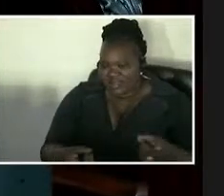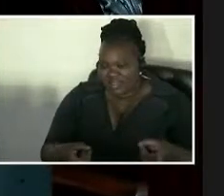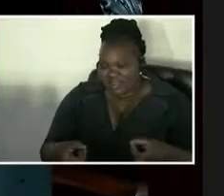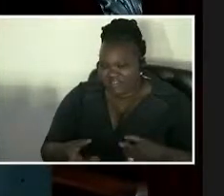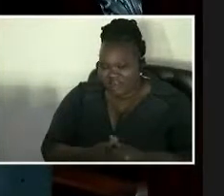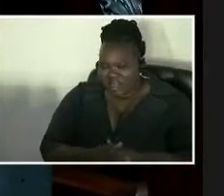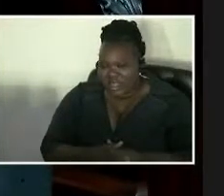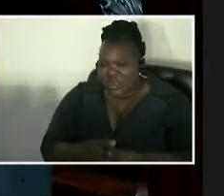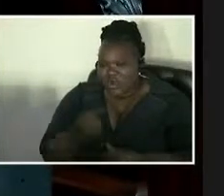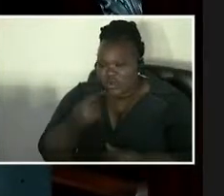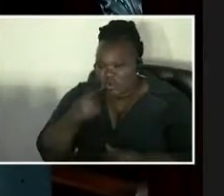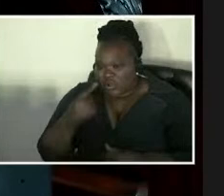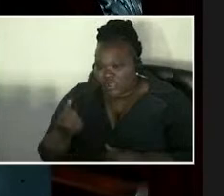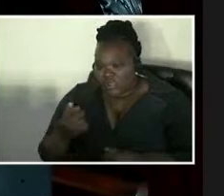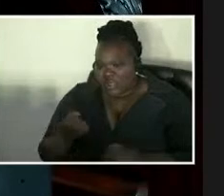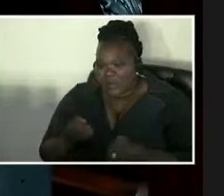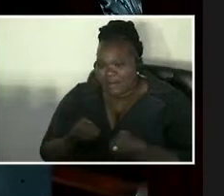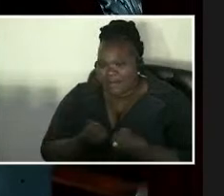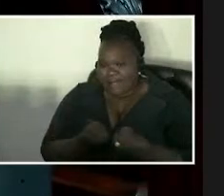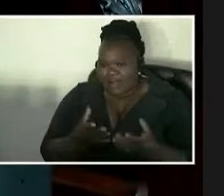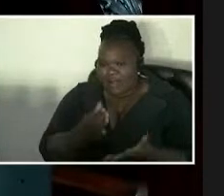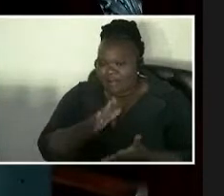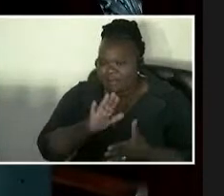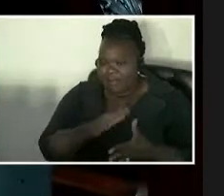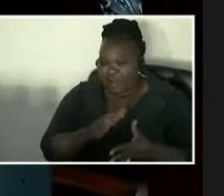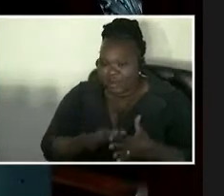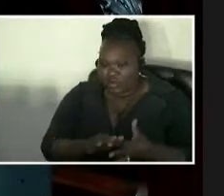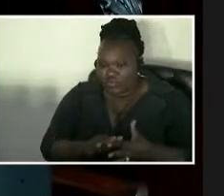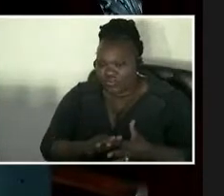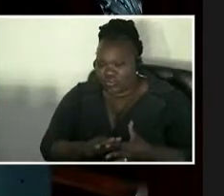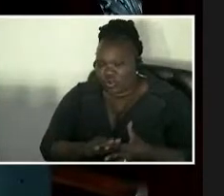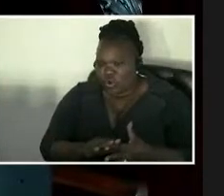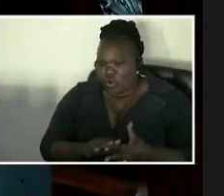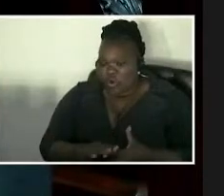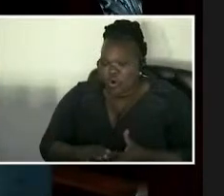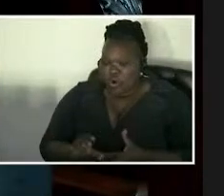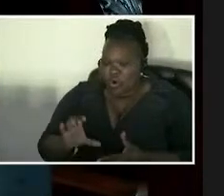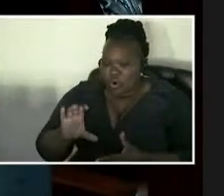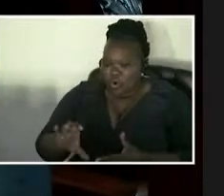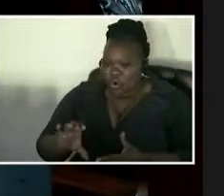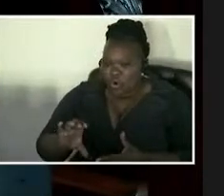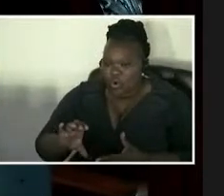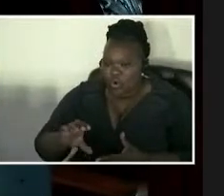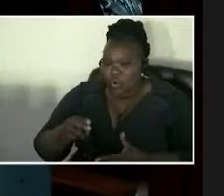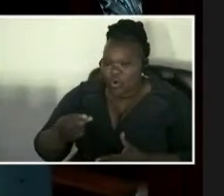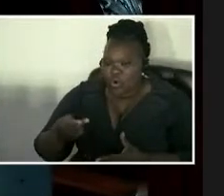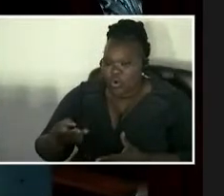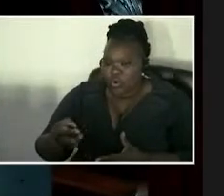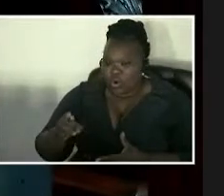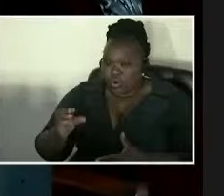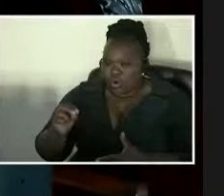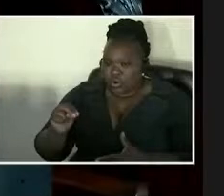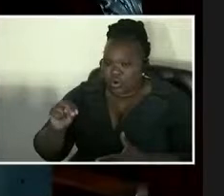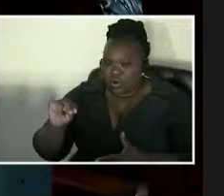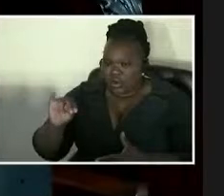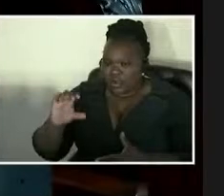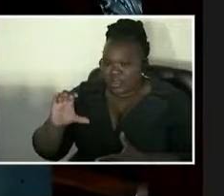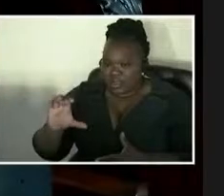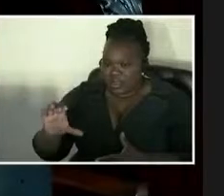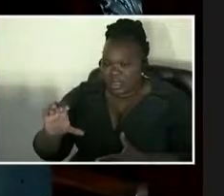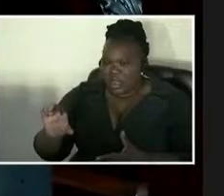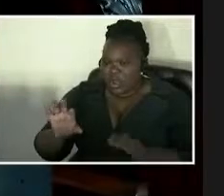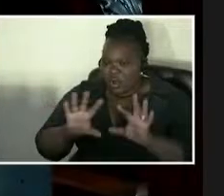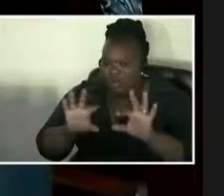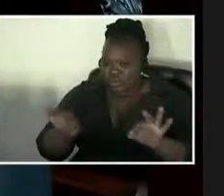highlight that the majority of these is due to the chronic evergreen month-to-month contracts in